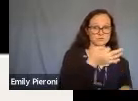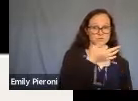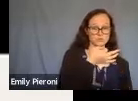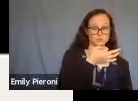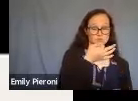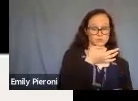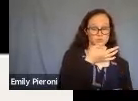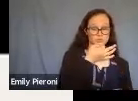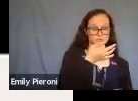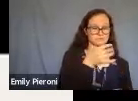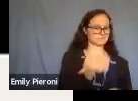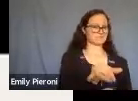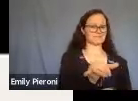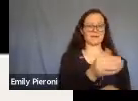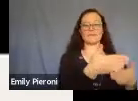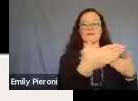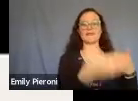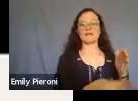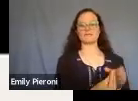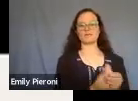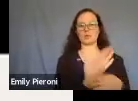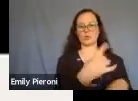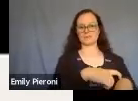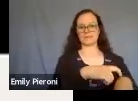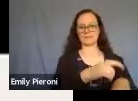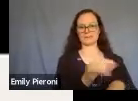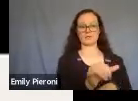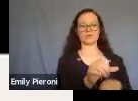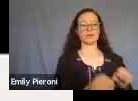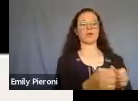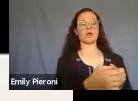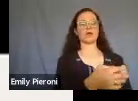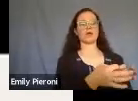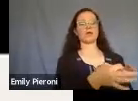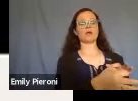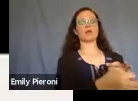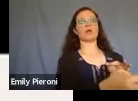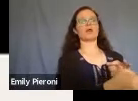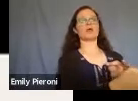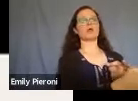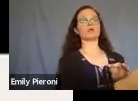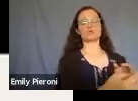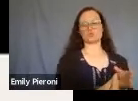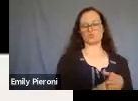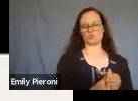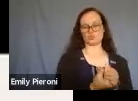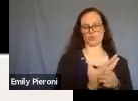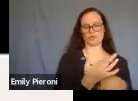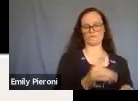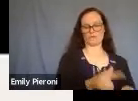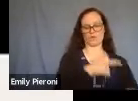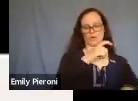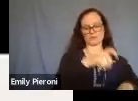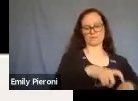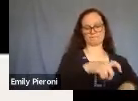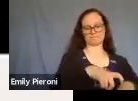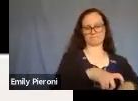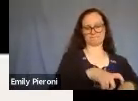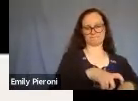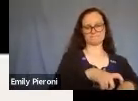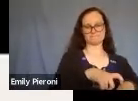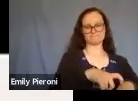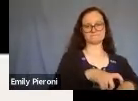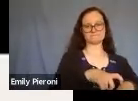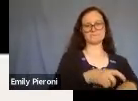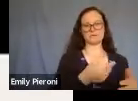same goes at the end of the growing season. So you can stretch the growing season out. You can protect plants from frost, and that's really